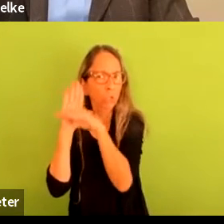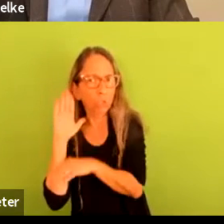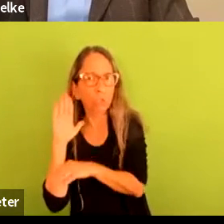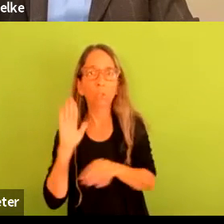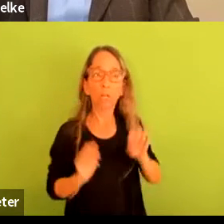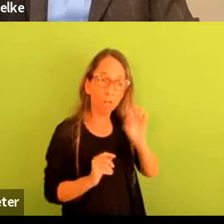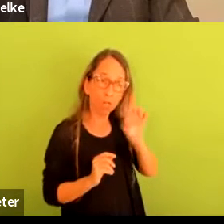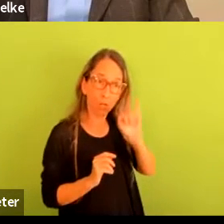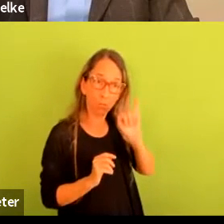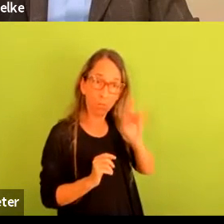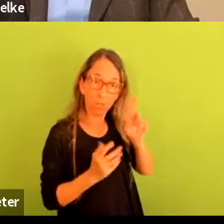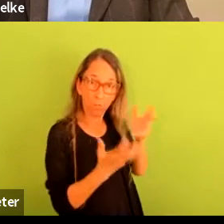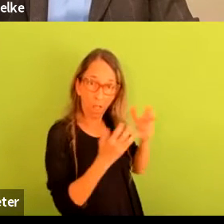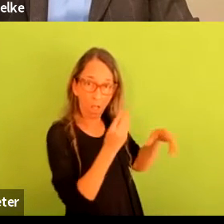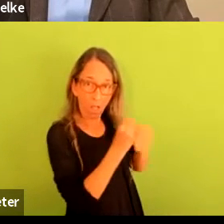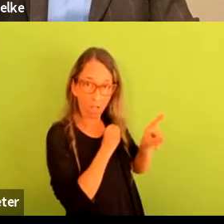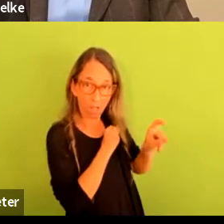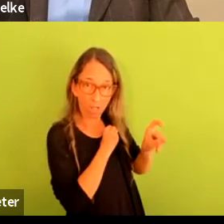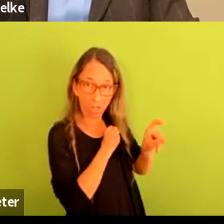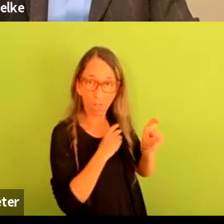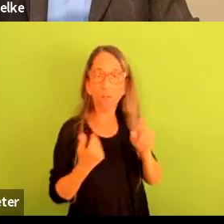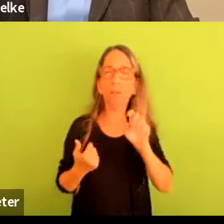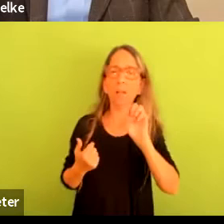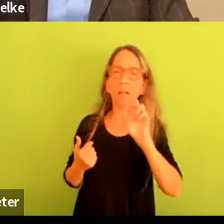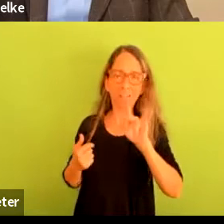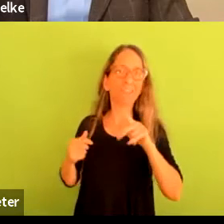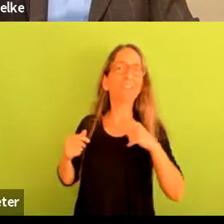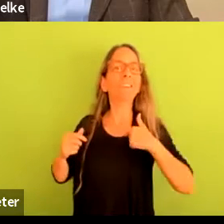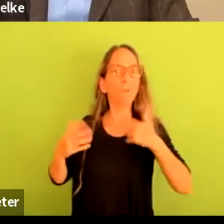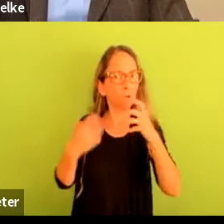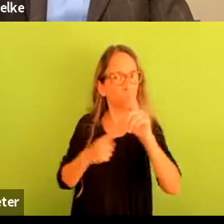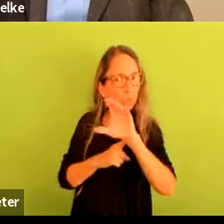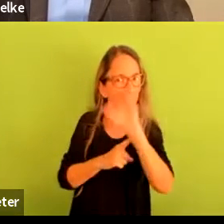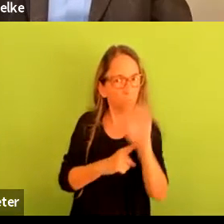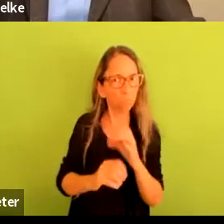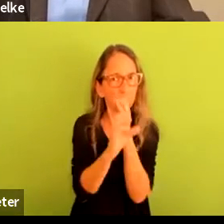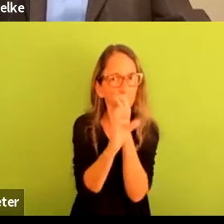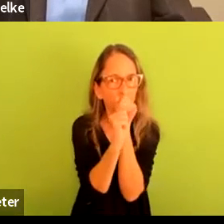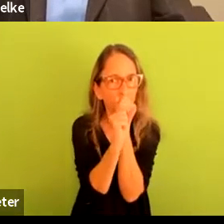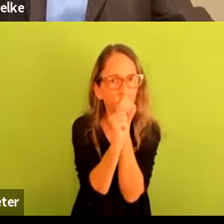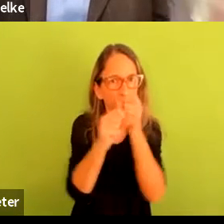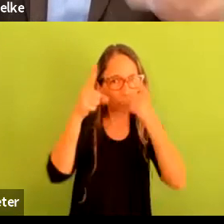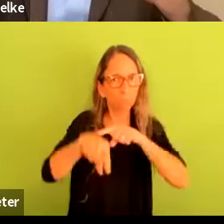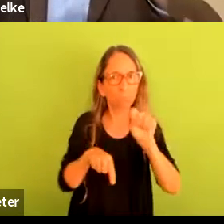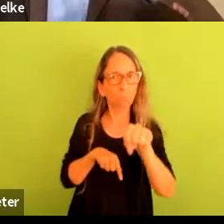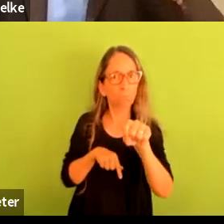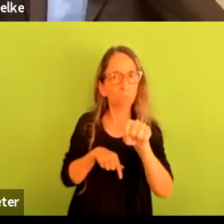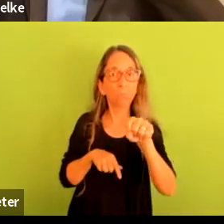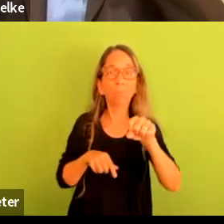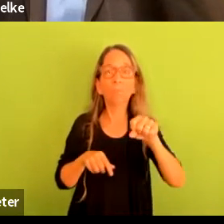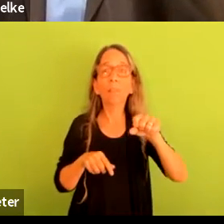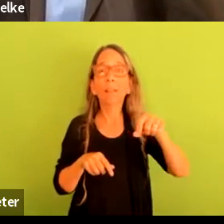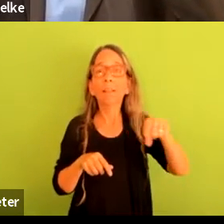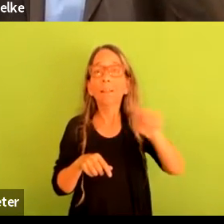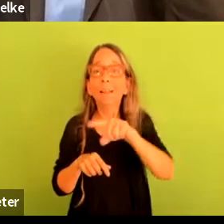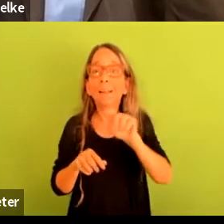following. So I'll reiterate that it's 100% private. No one has any access to what happens on any conversation, including